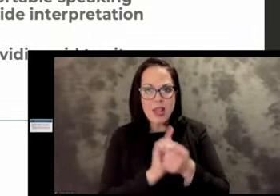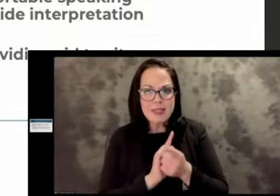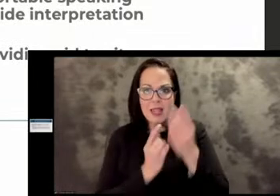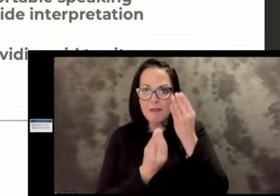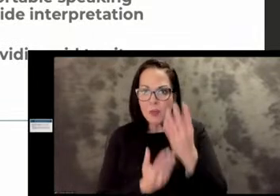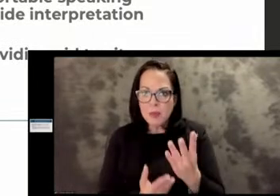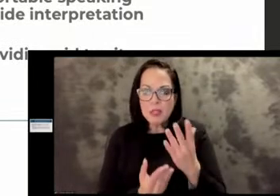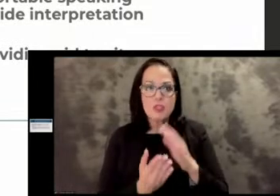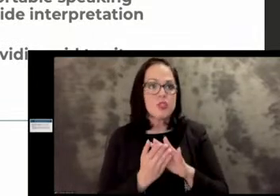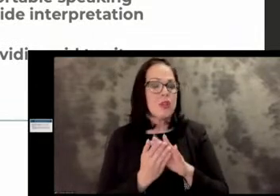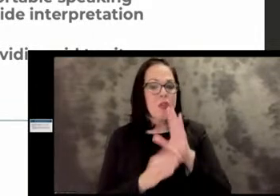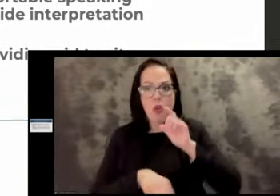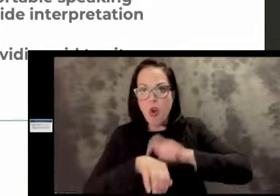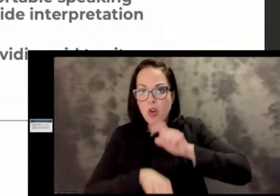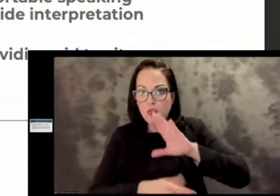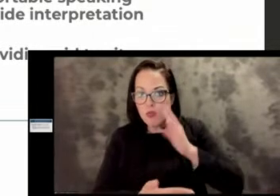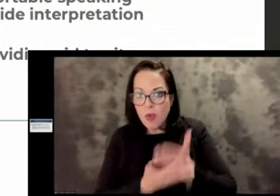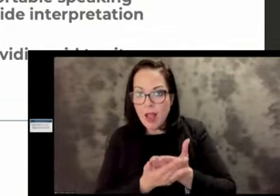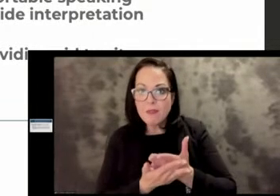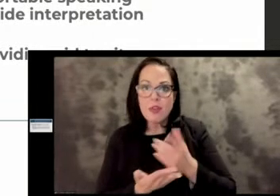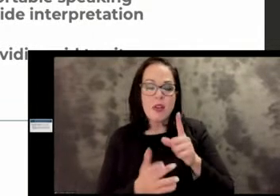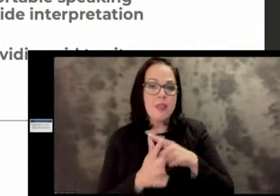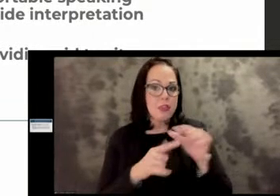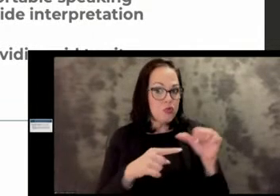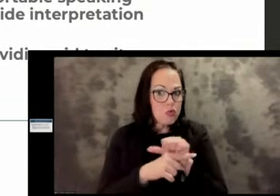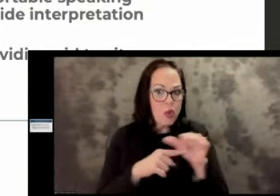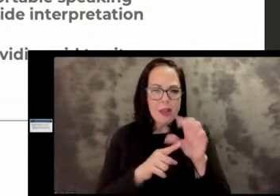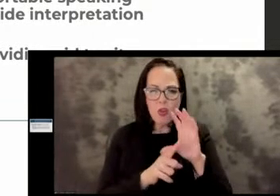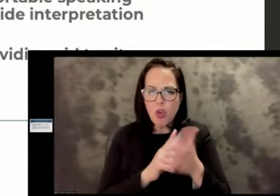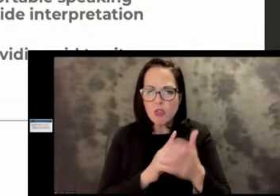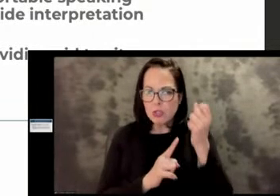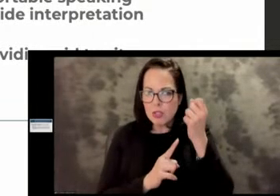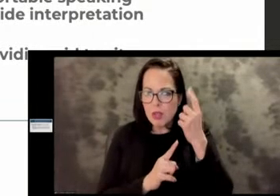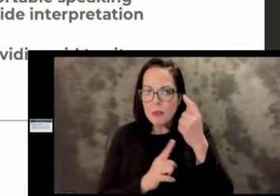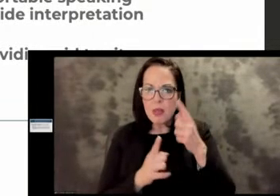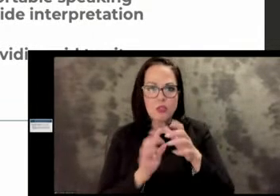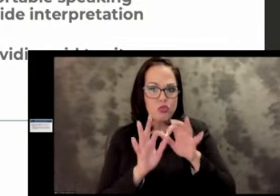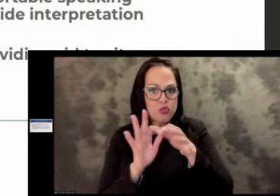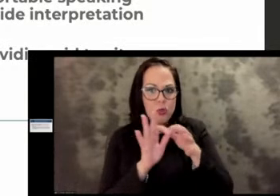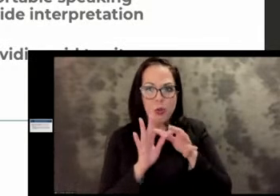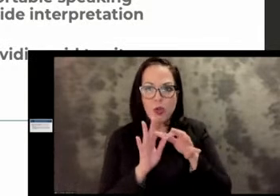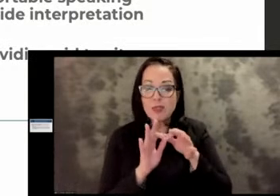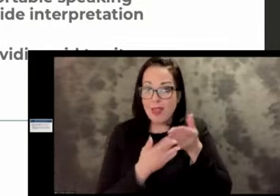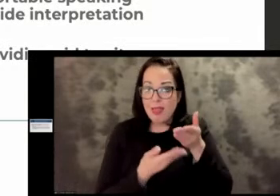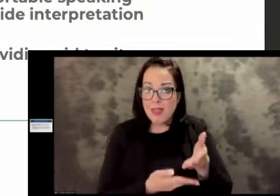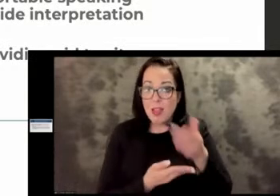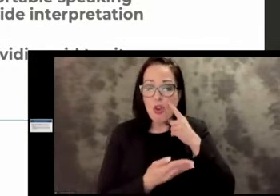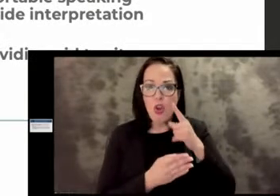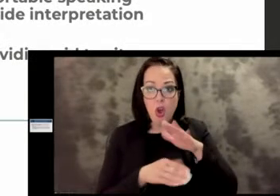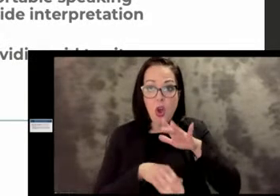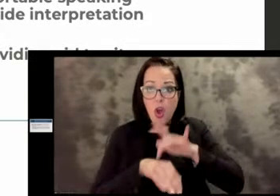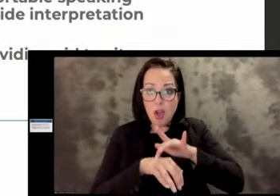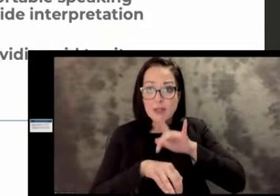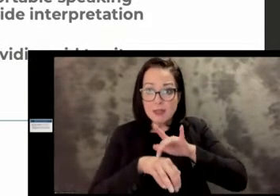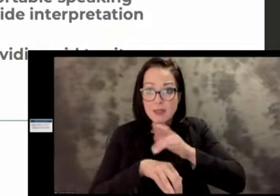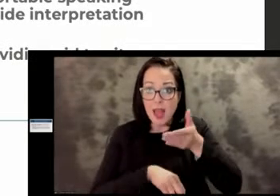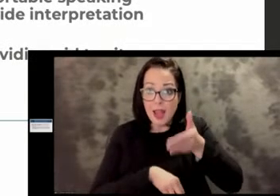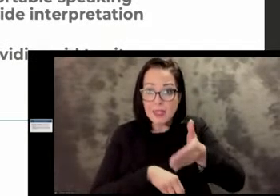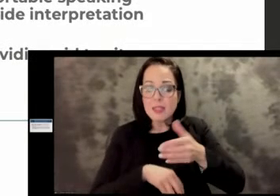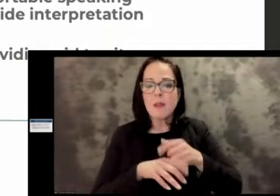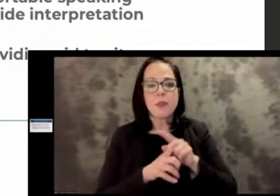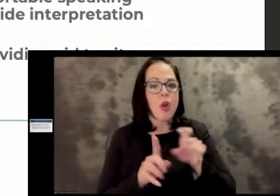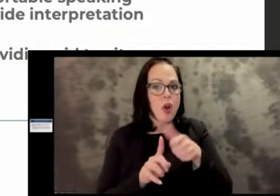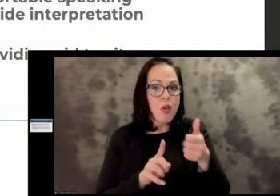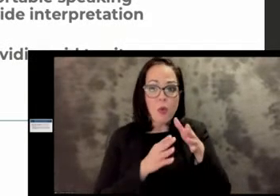information on arrival, and having trained culturally competent interpreters on site. Providing other ways in which people can